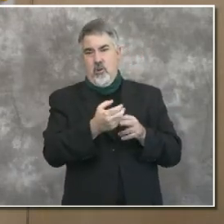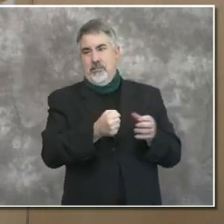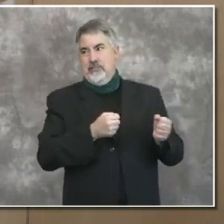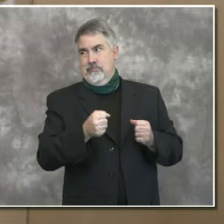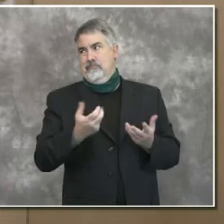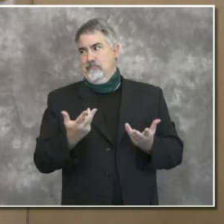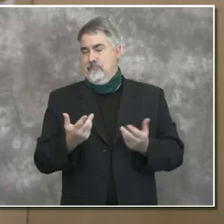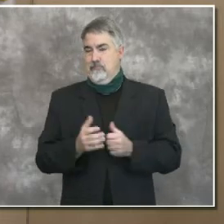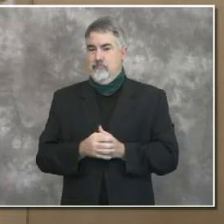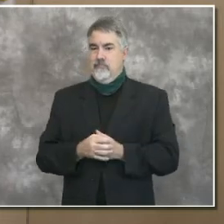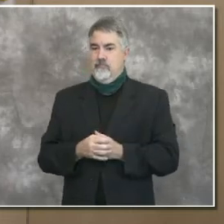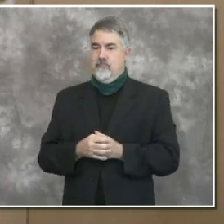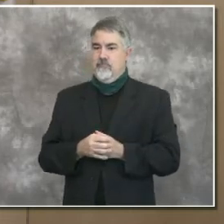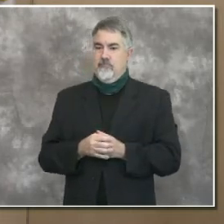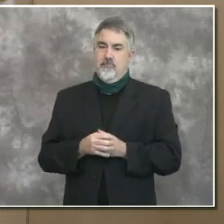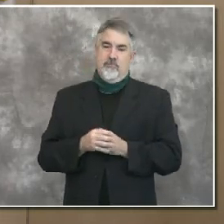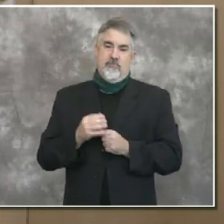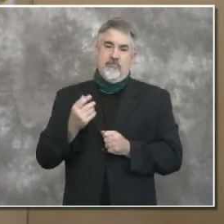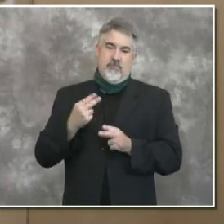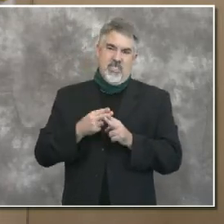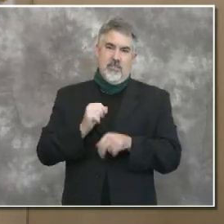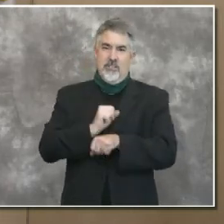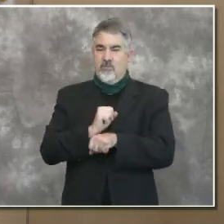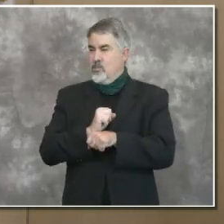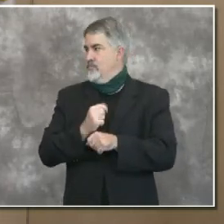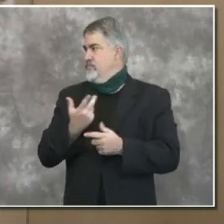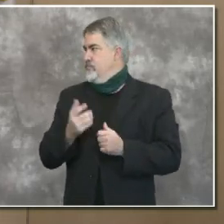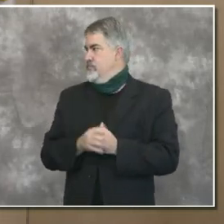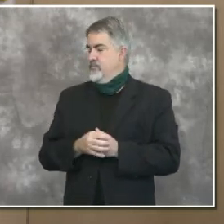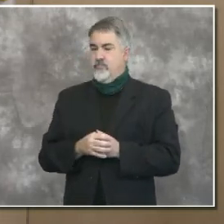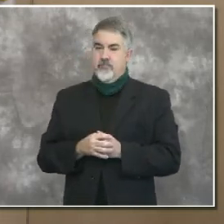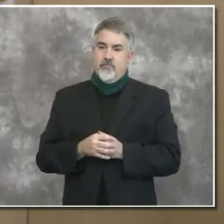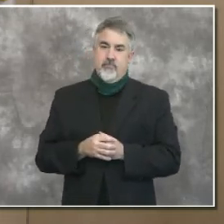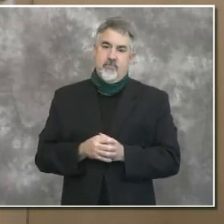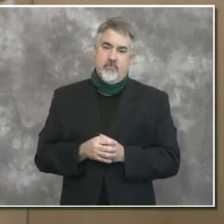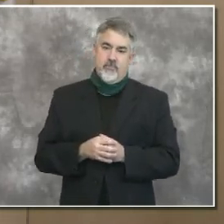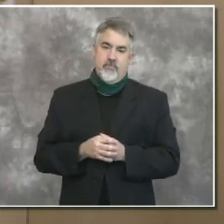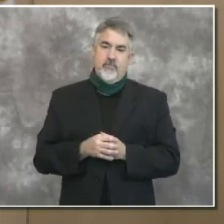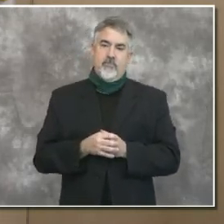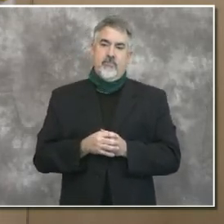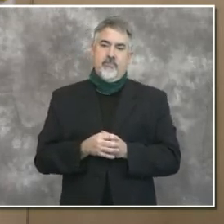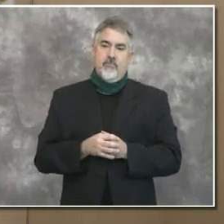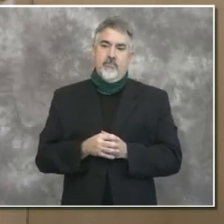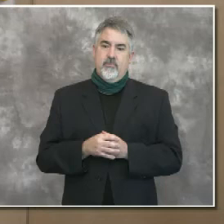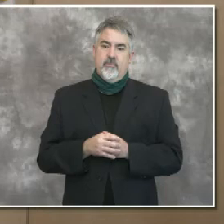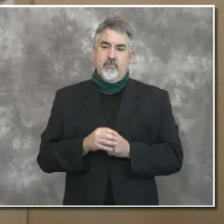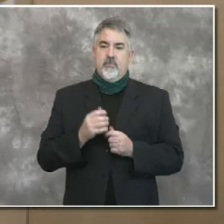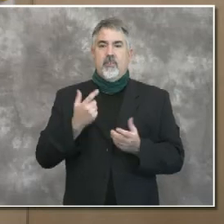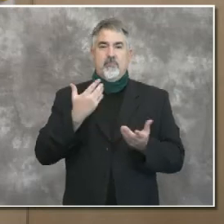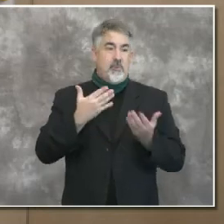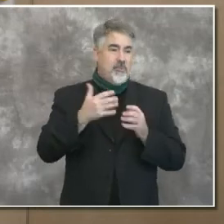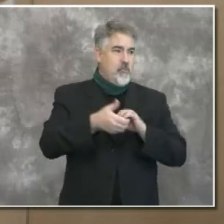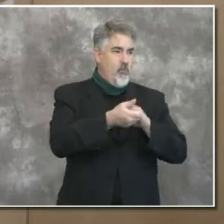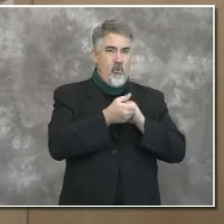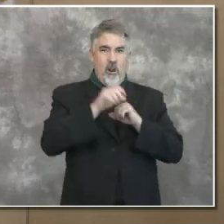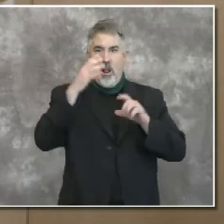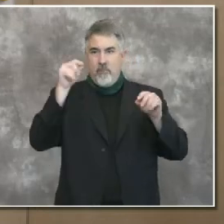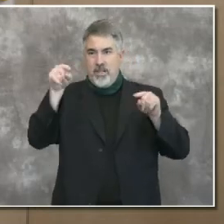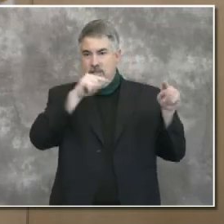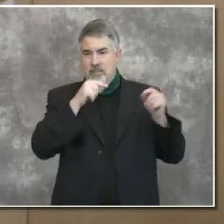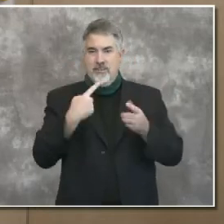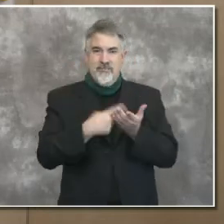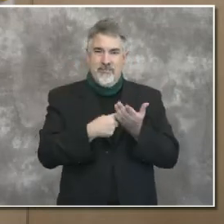at other strategies, such as other partners that we've identified. So we are